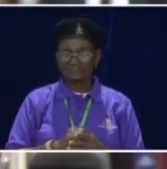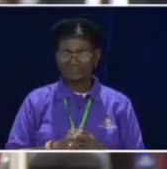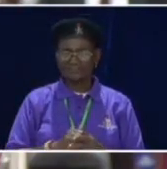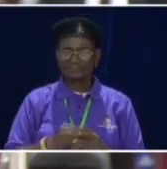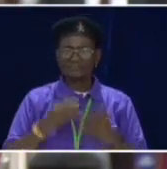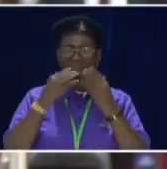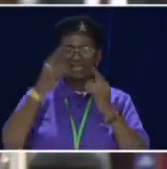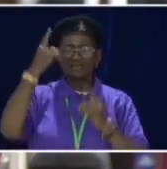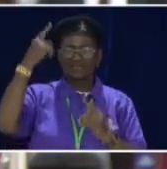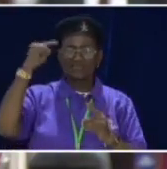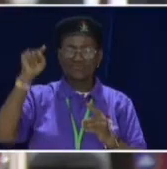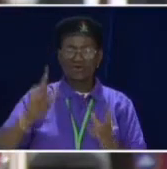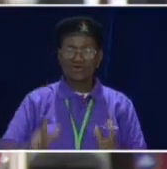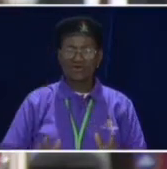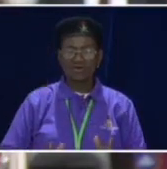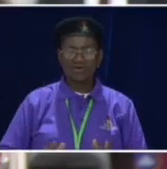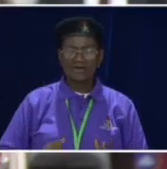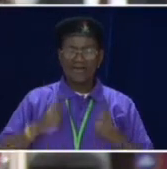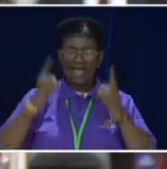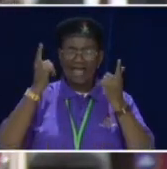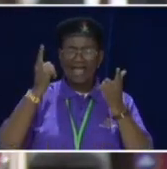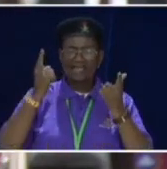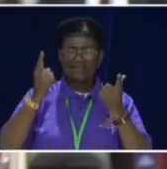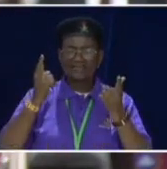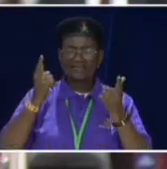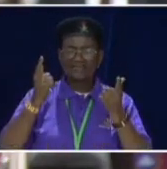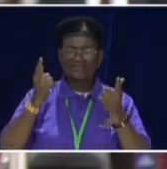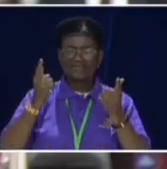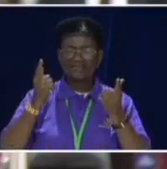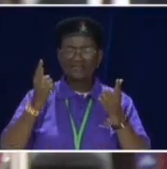Thank you for life, Lord.